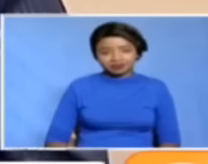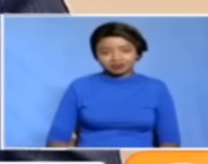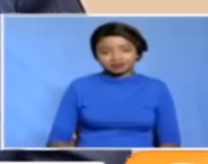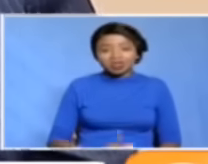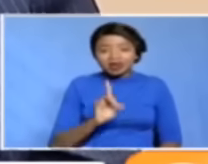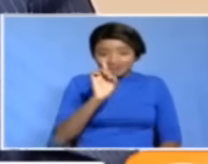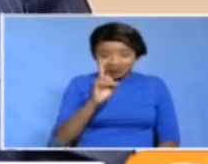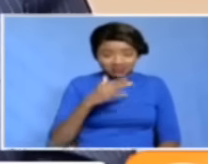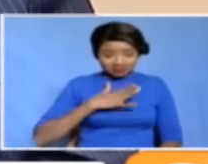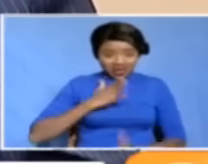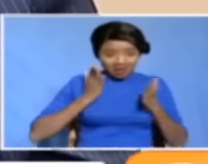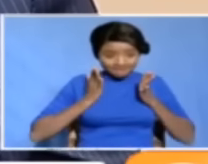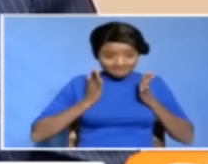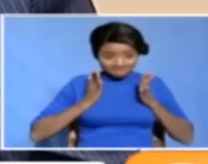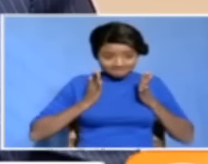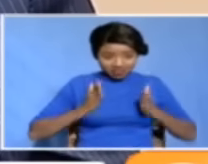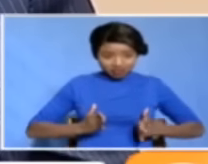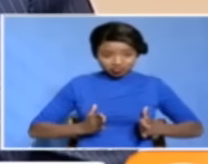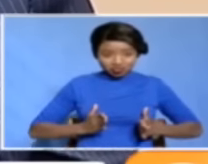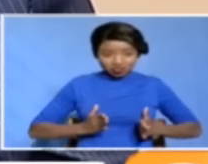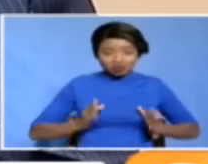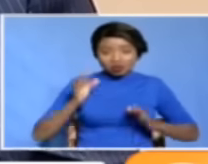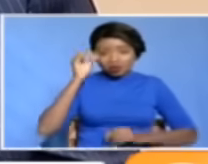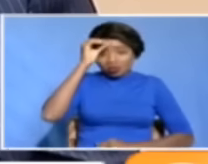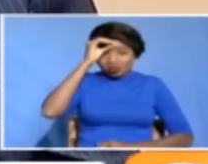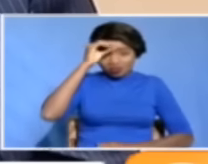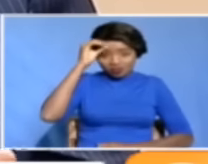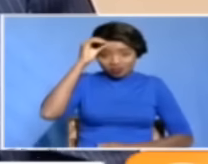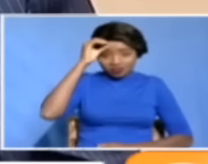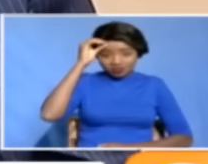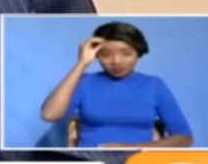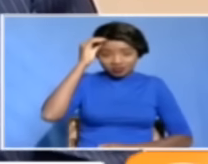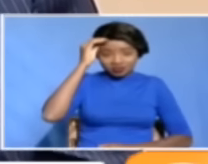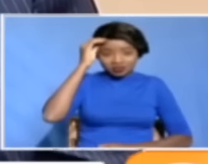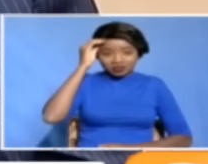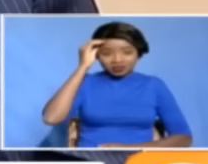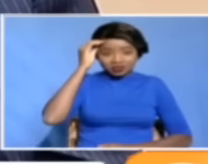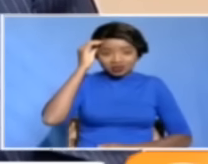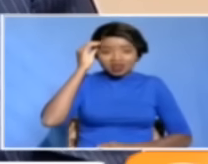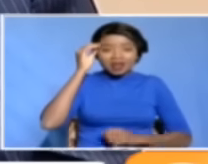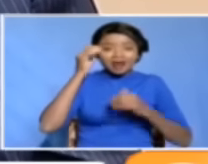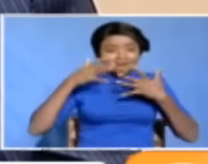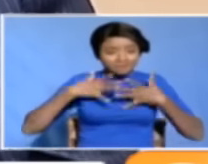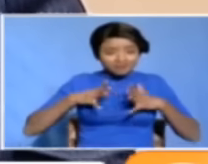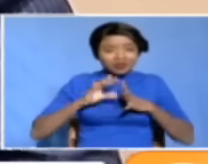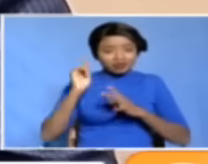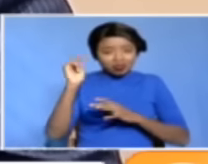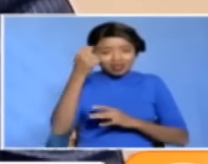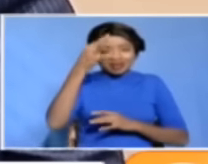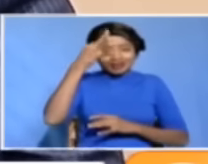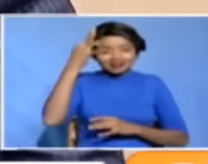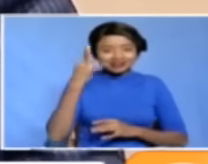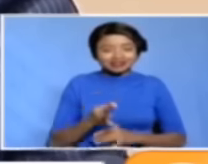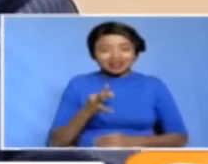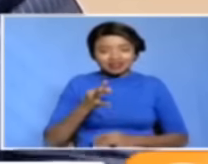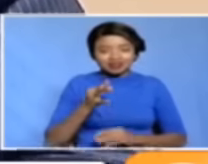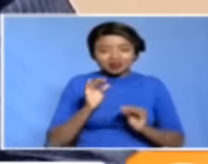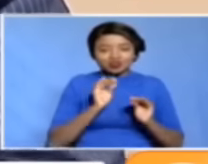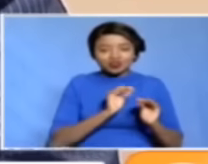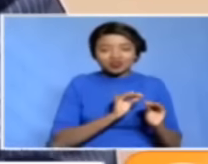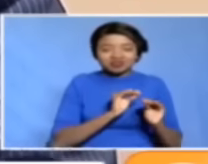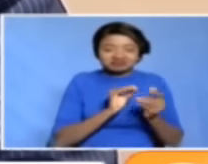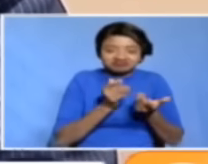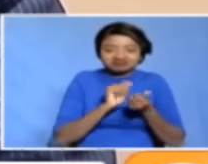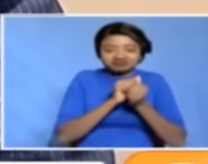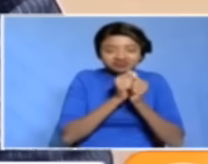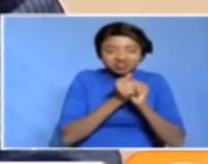give you my personal opinion. Mm-hmm. If the people of Kenya decide that we move from a